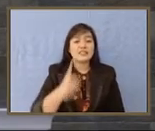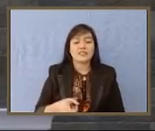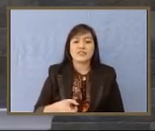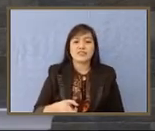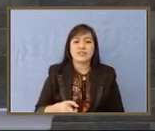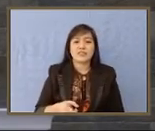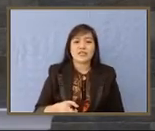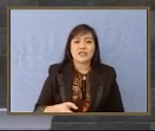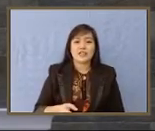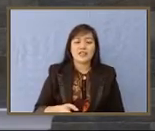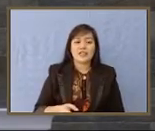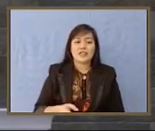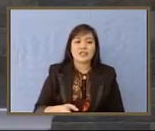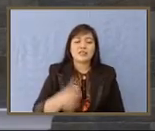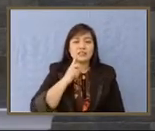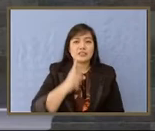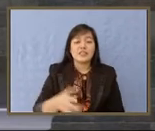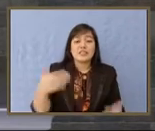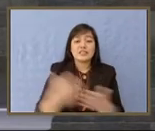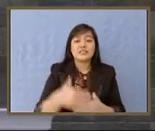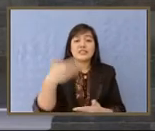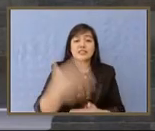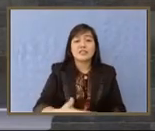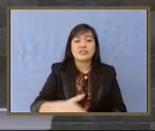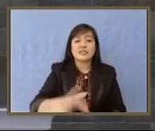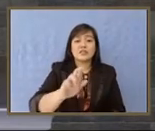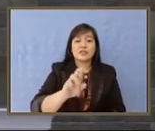Ruth's service. Her reaping.